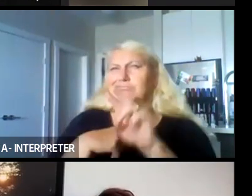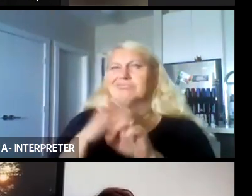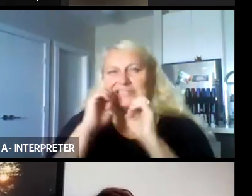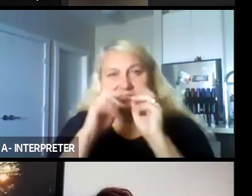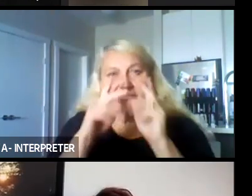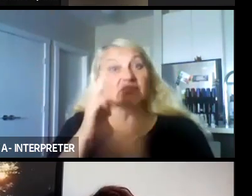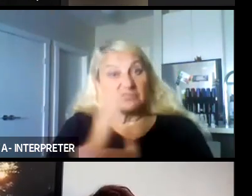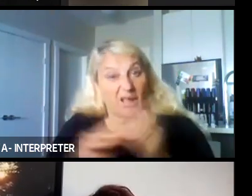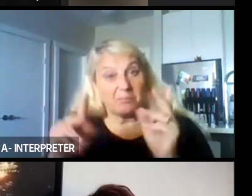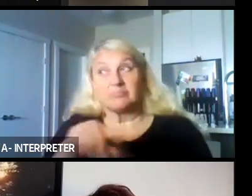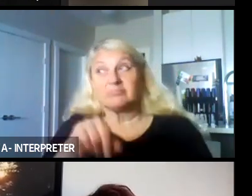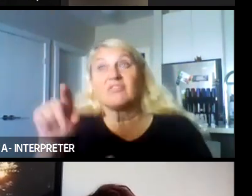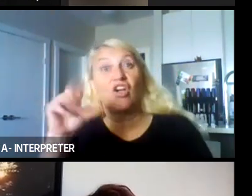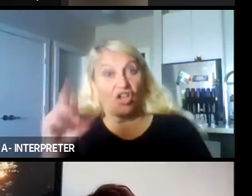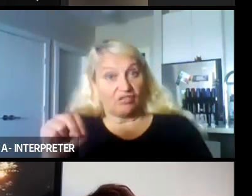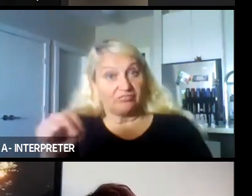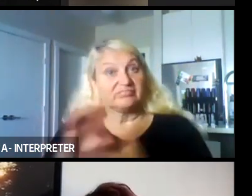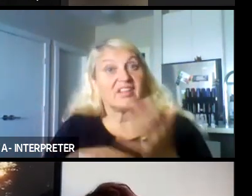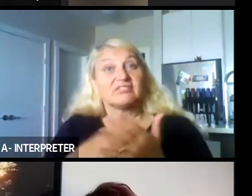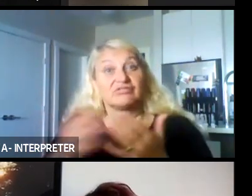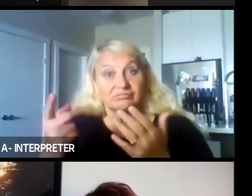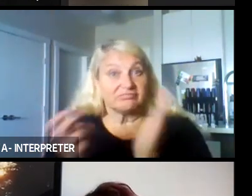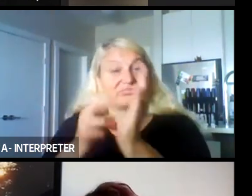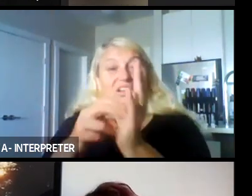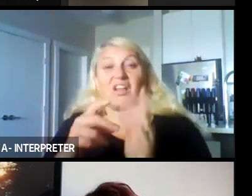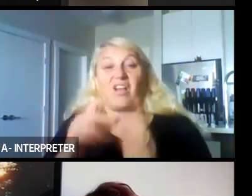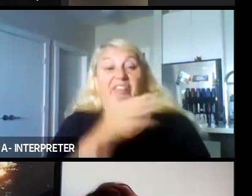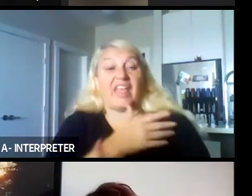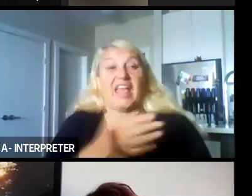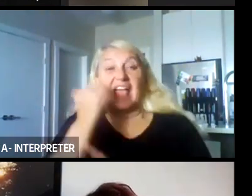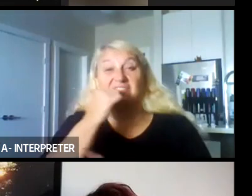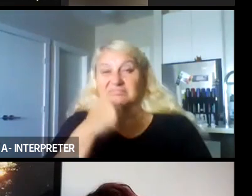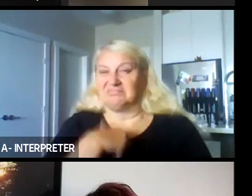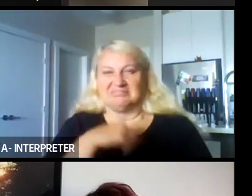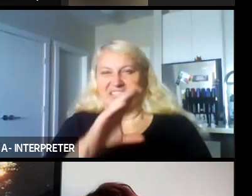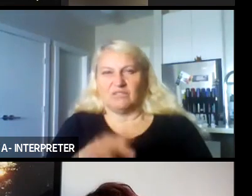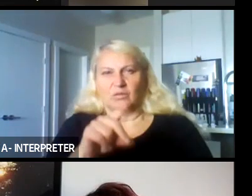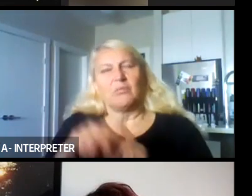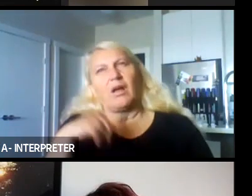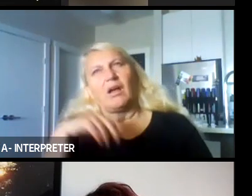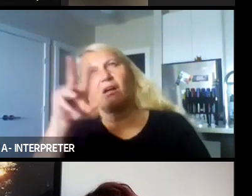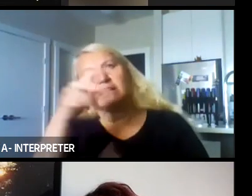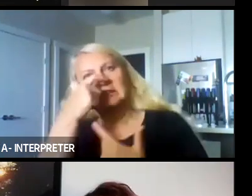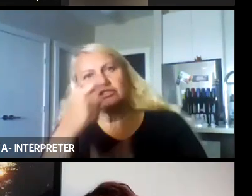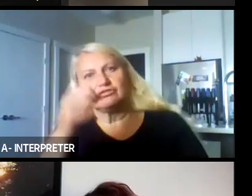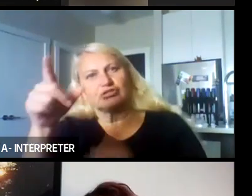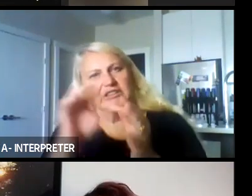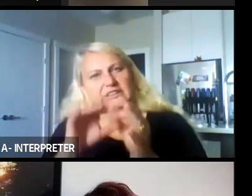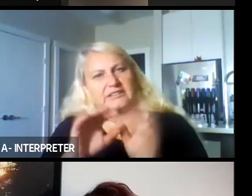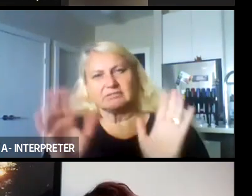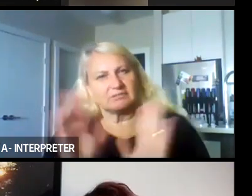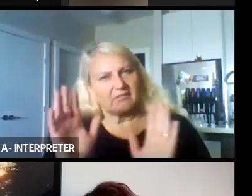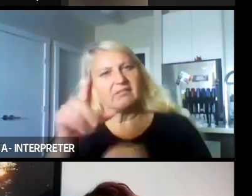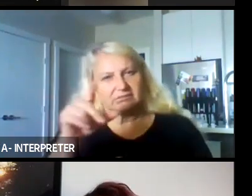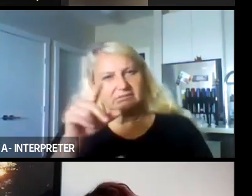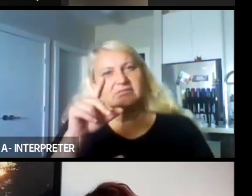that. This girl's not. I don't do that anyway on a regular basis. But I thought it was really interesting when we talk about Cripping Practice